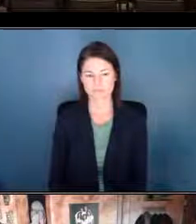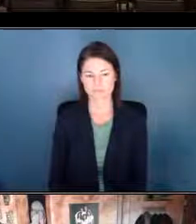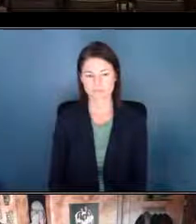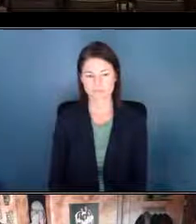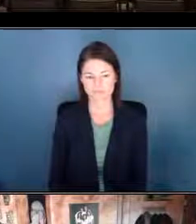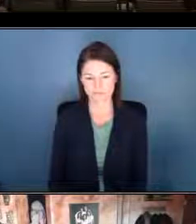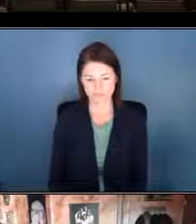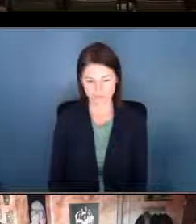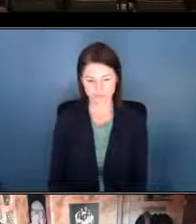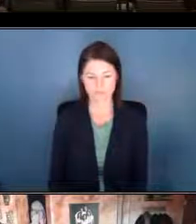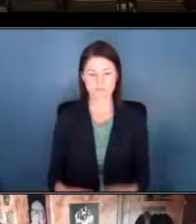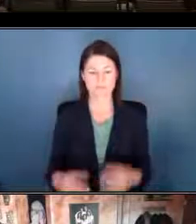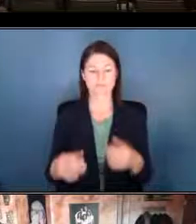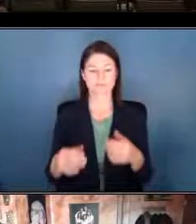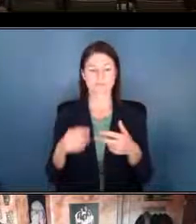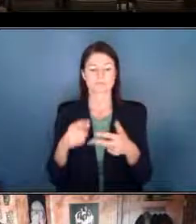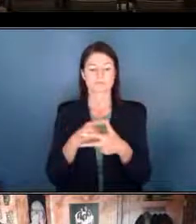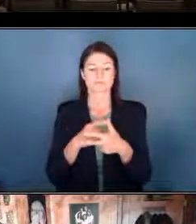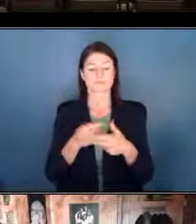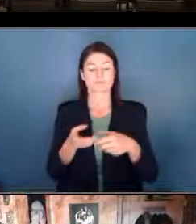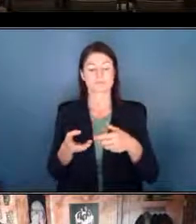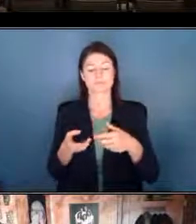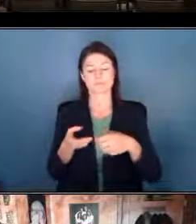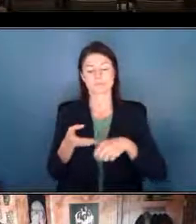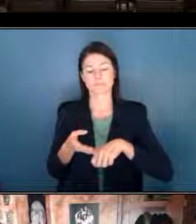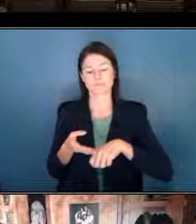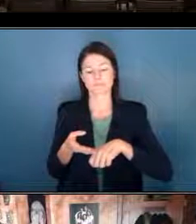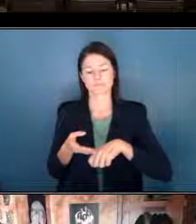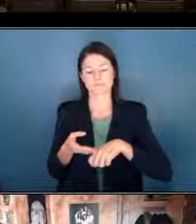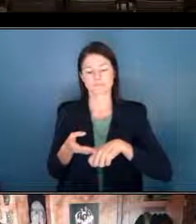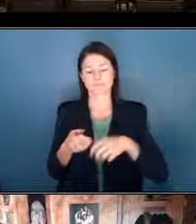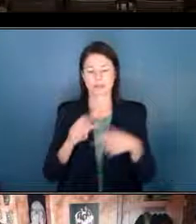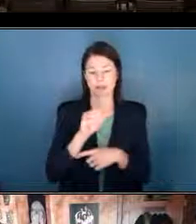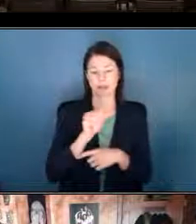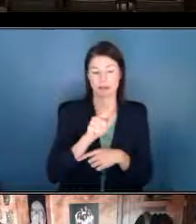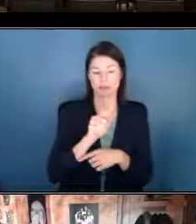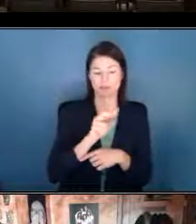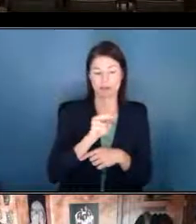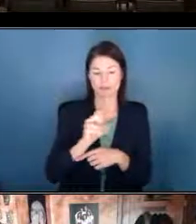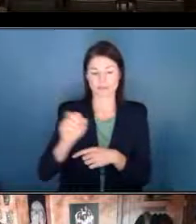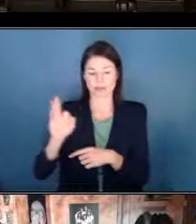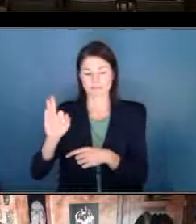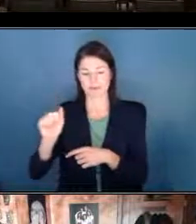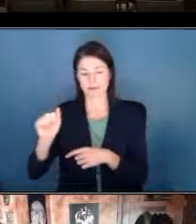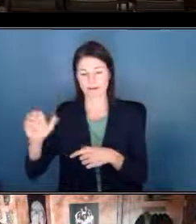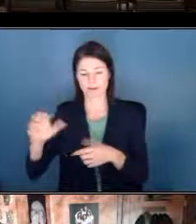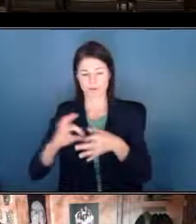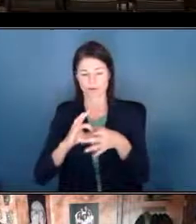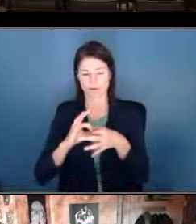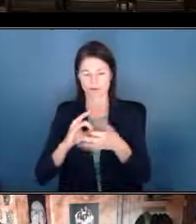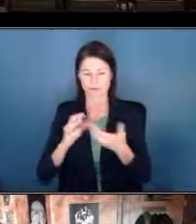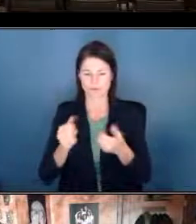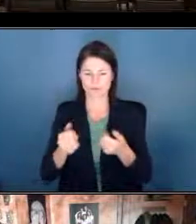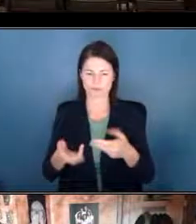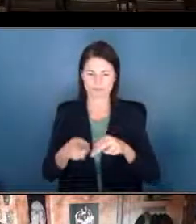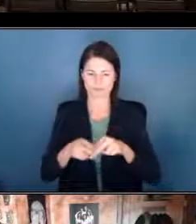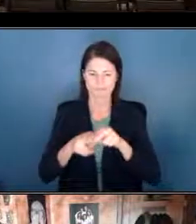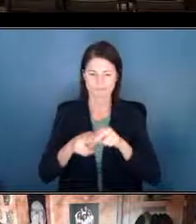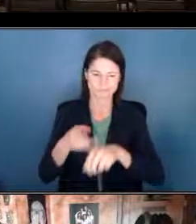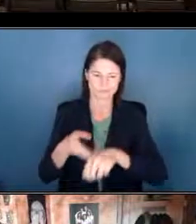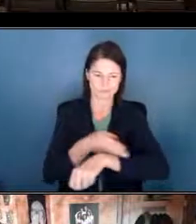increasing Caltrans and FAA coordination, reviewing aviation planning best practices from